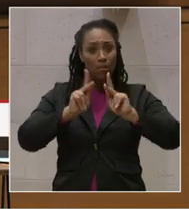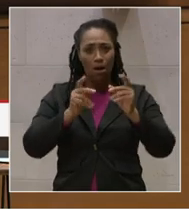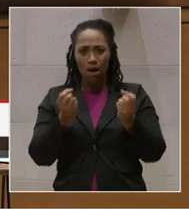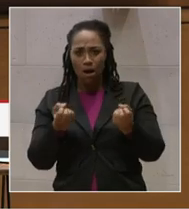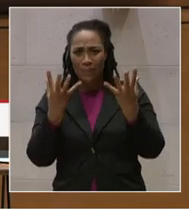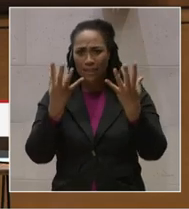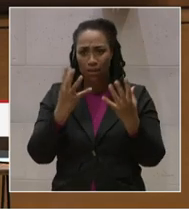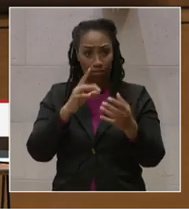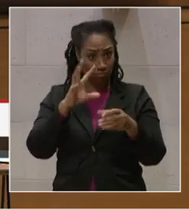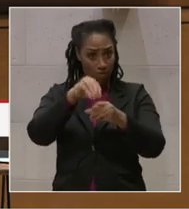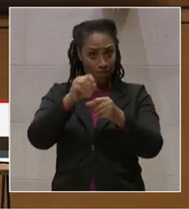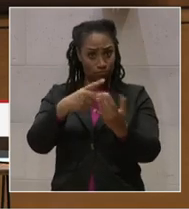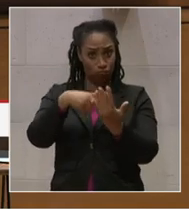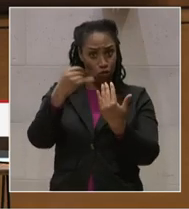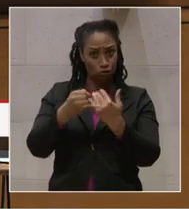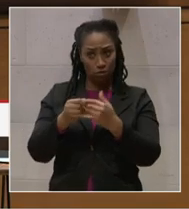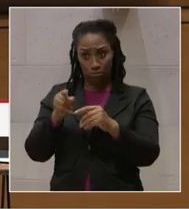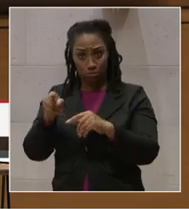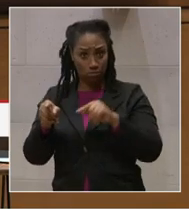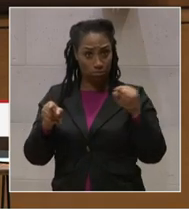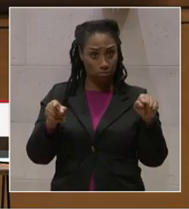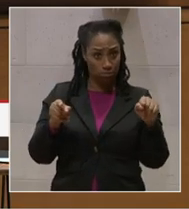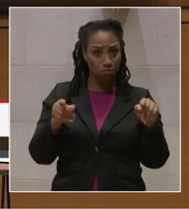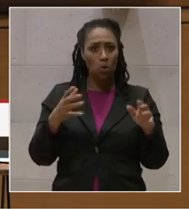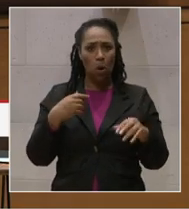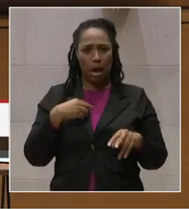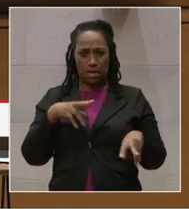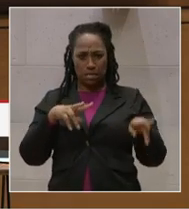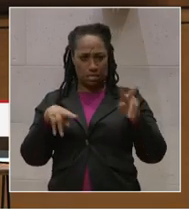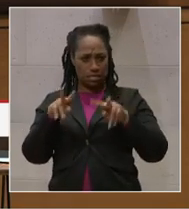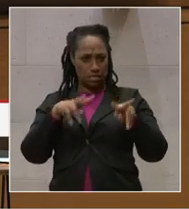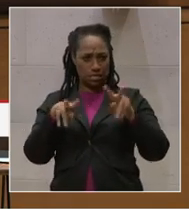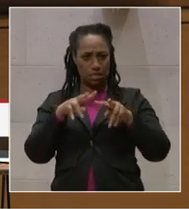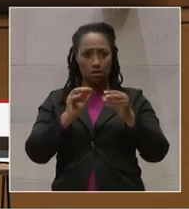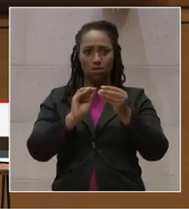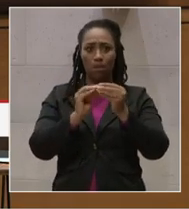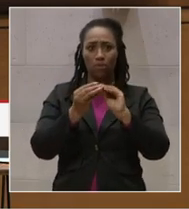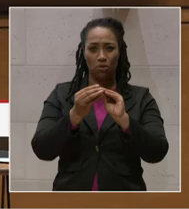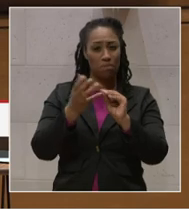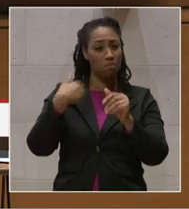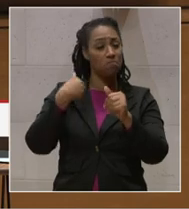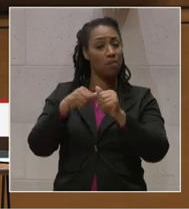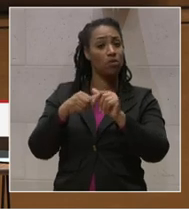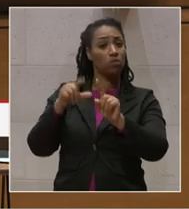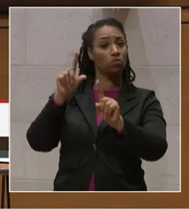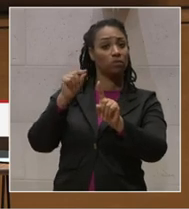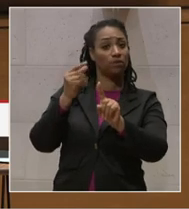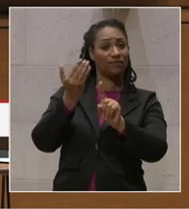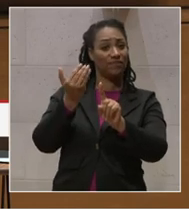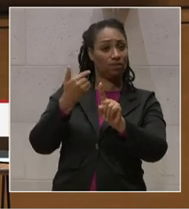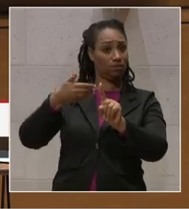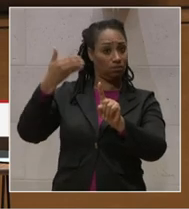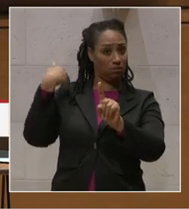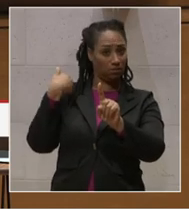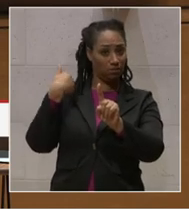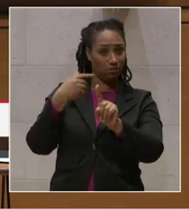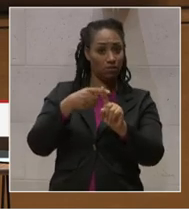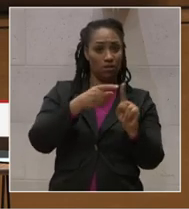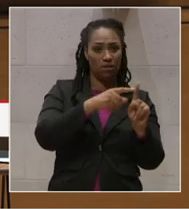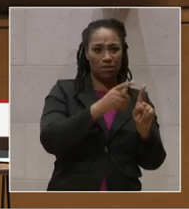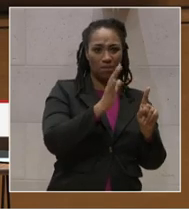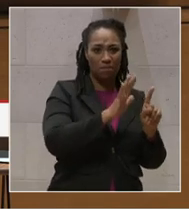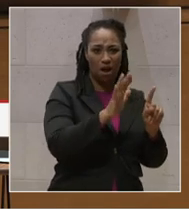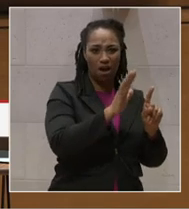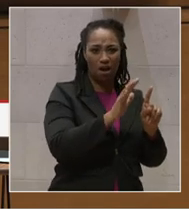in, when we take a look at the numbers, 2015, less than 10% of our population was housed in affordable